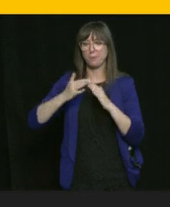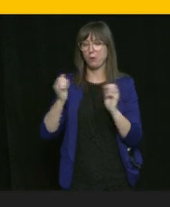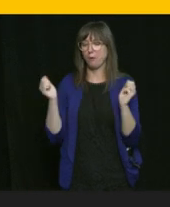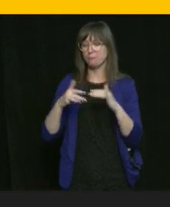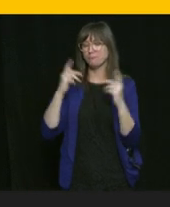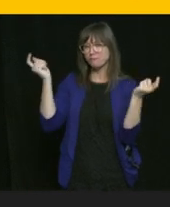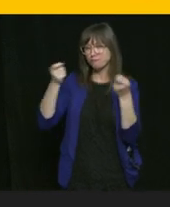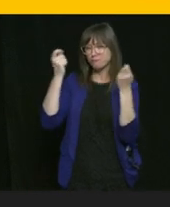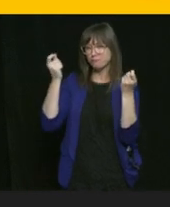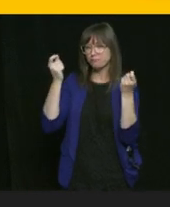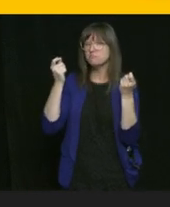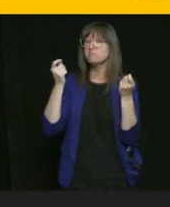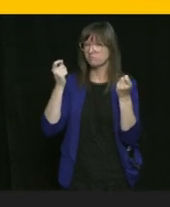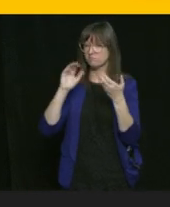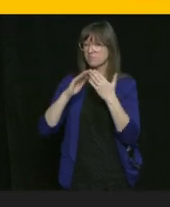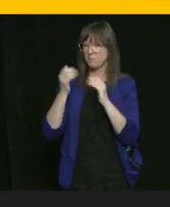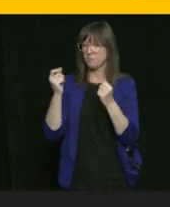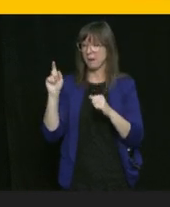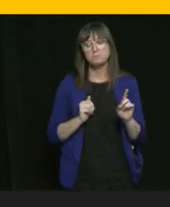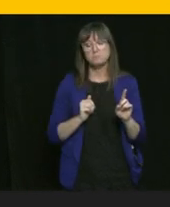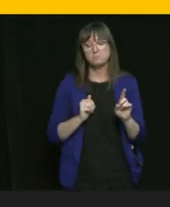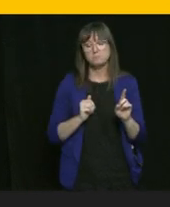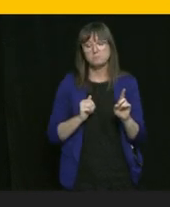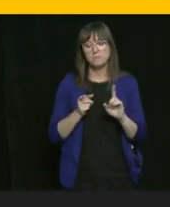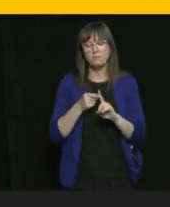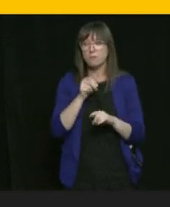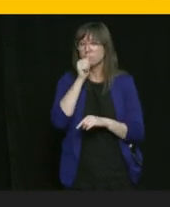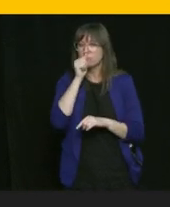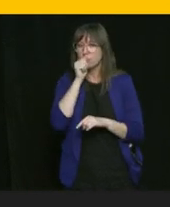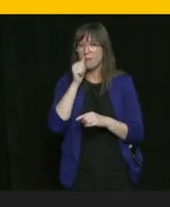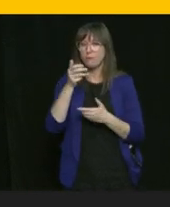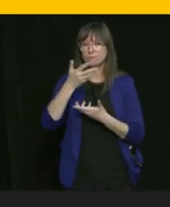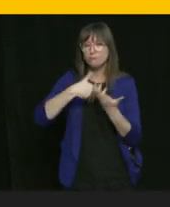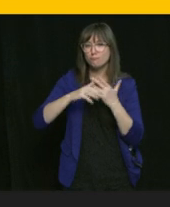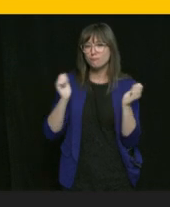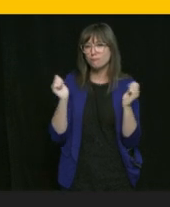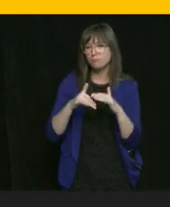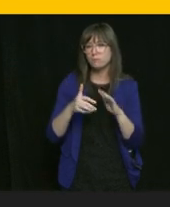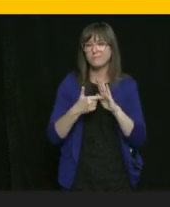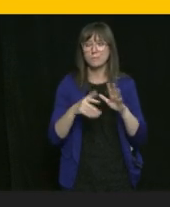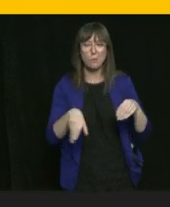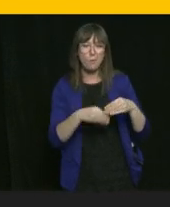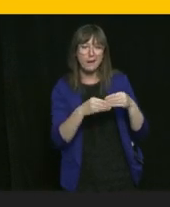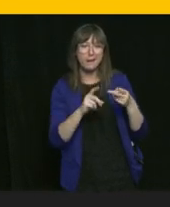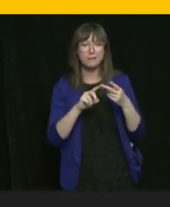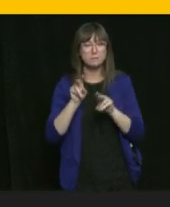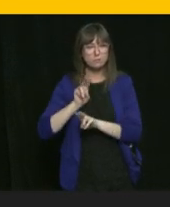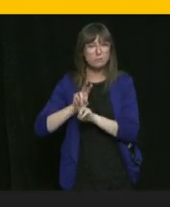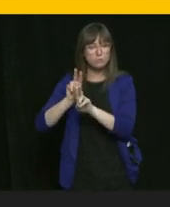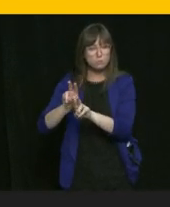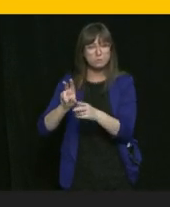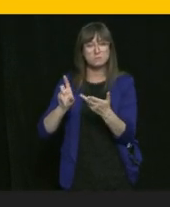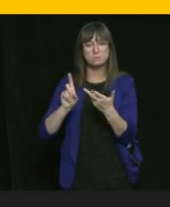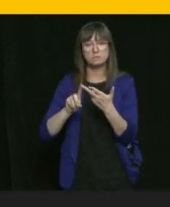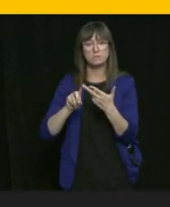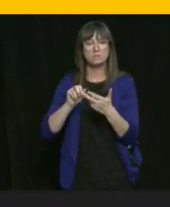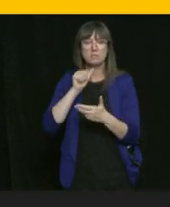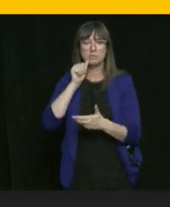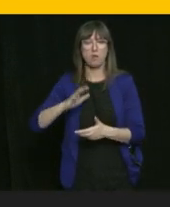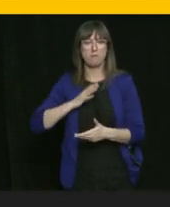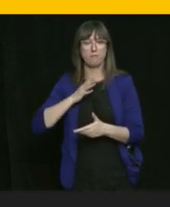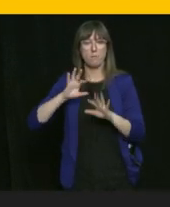which several jurisdictions note are contributing private social gatherings such as weddings, funerals, and informal family